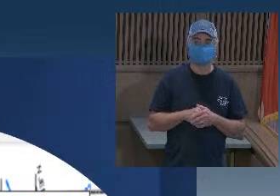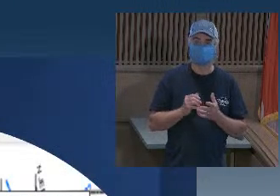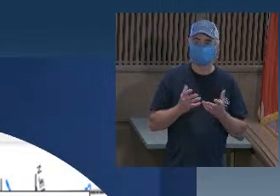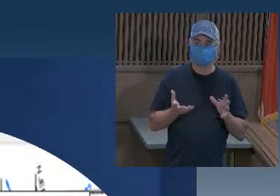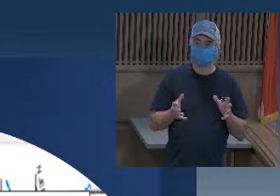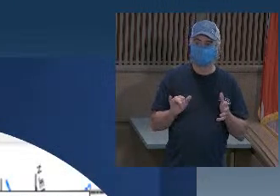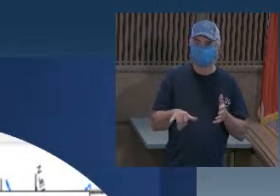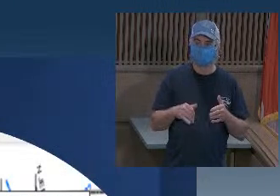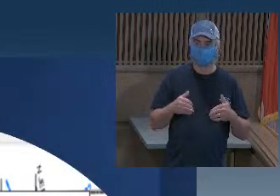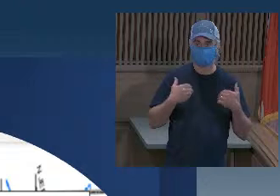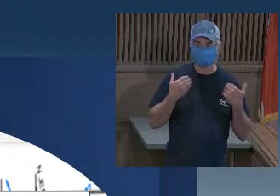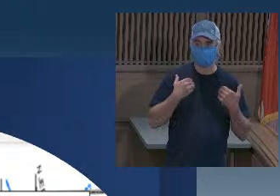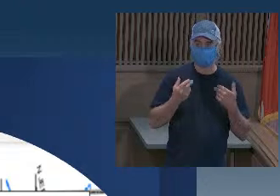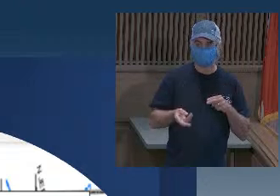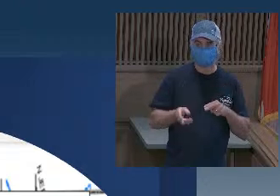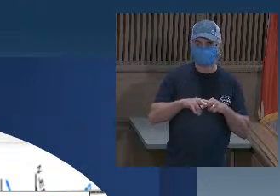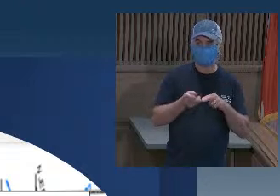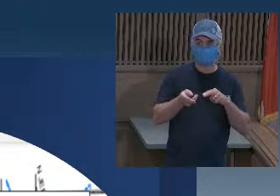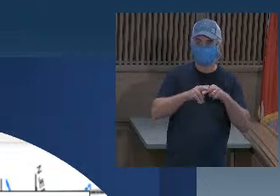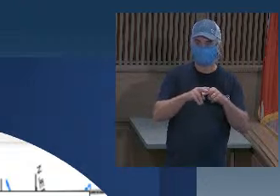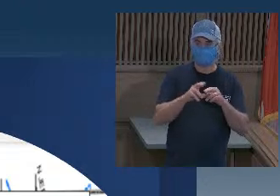higher.